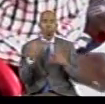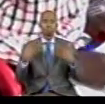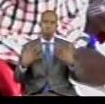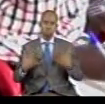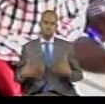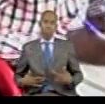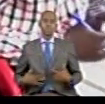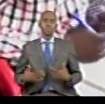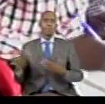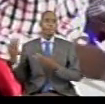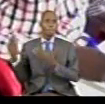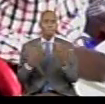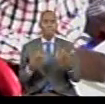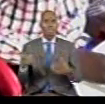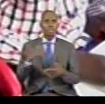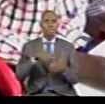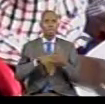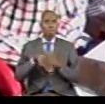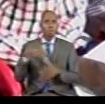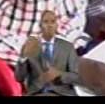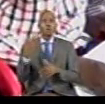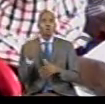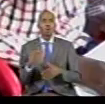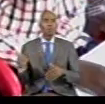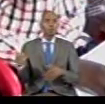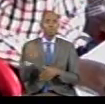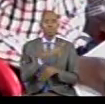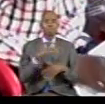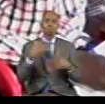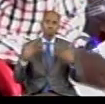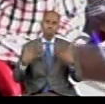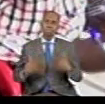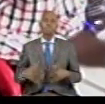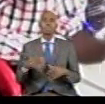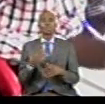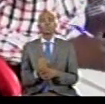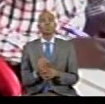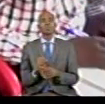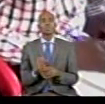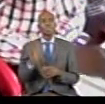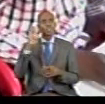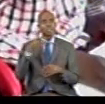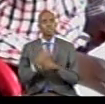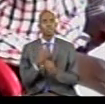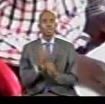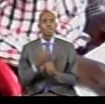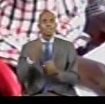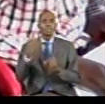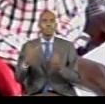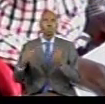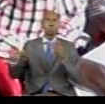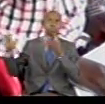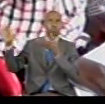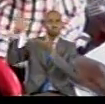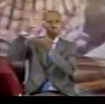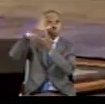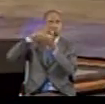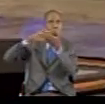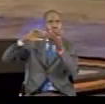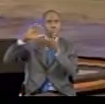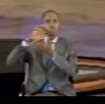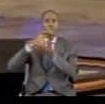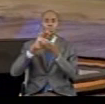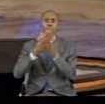them out of their distresses. He maketh the storm a